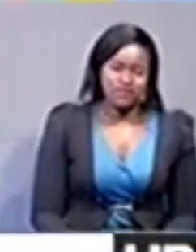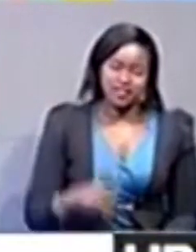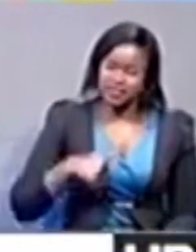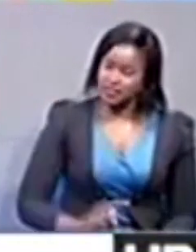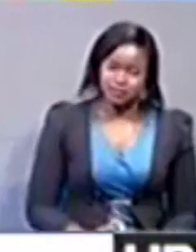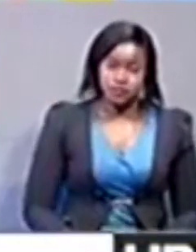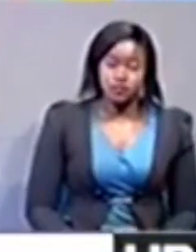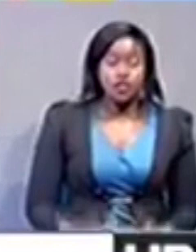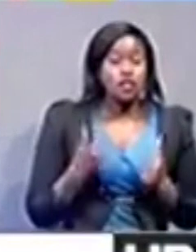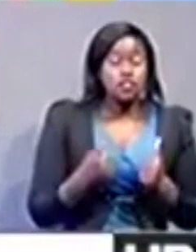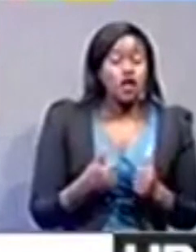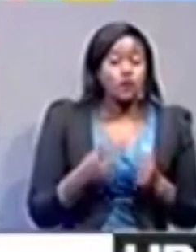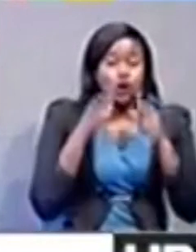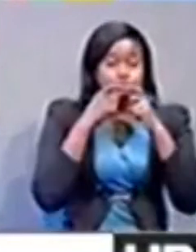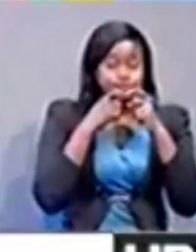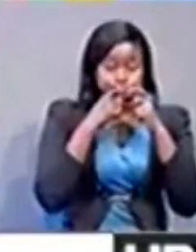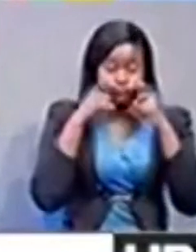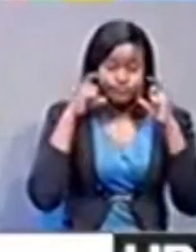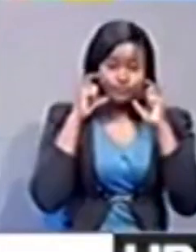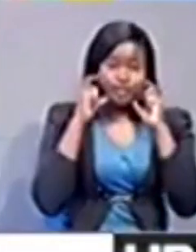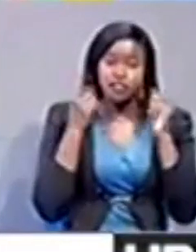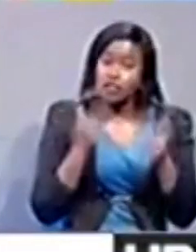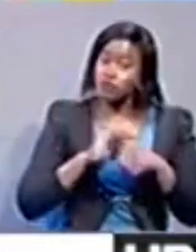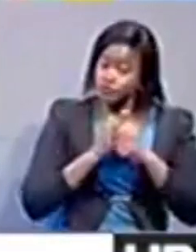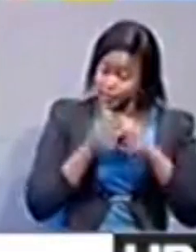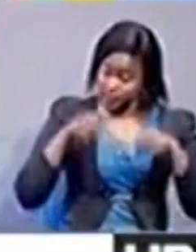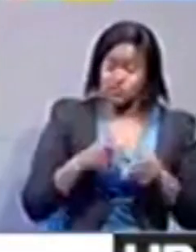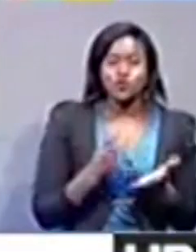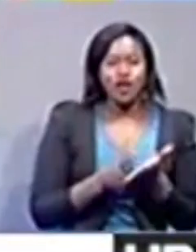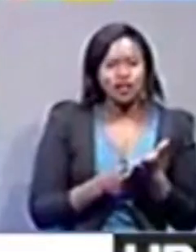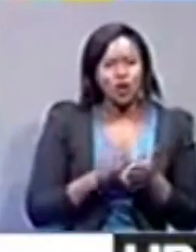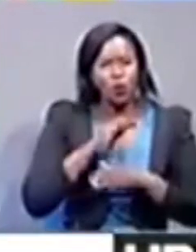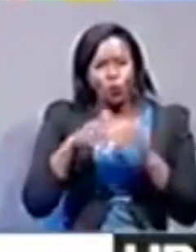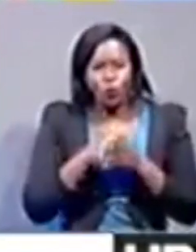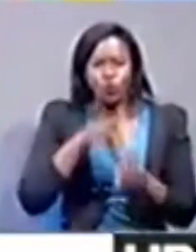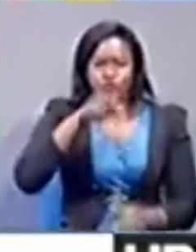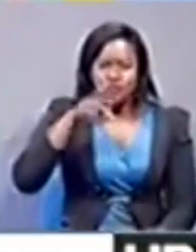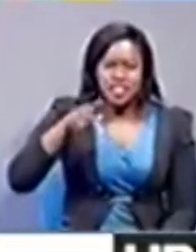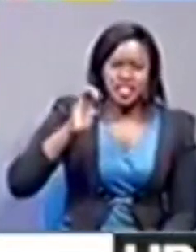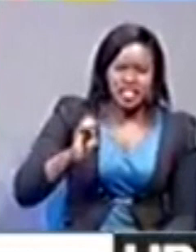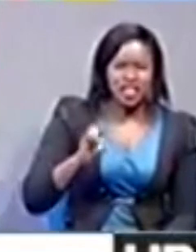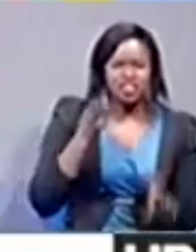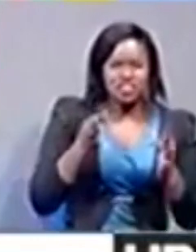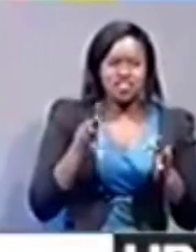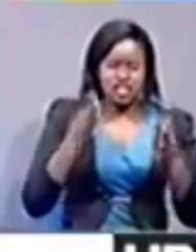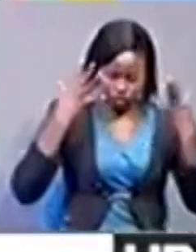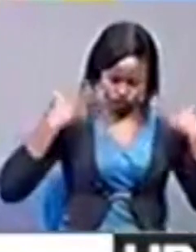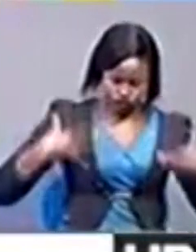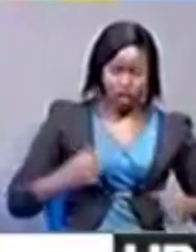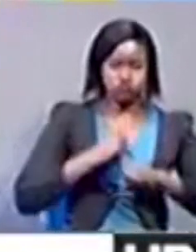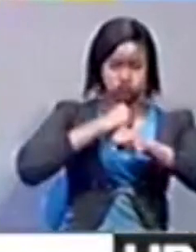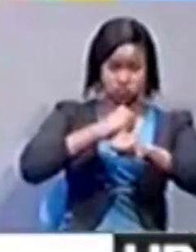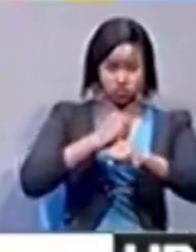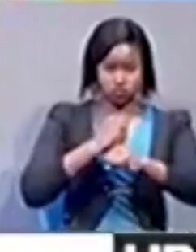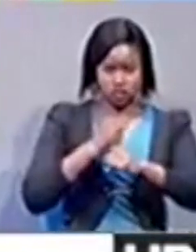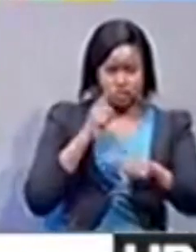These masks are going to be made here. All the PPE protection things of which you, when you see